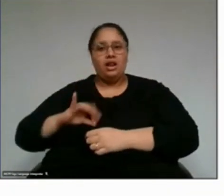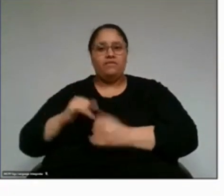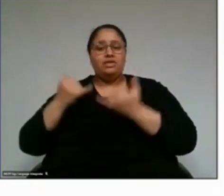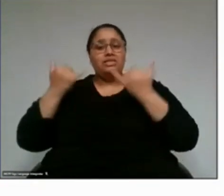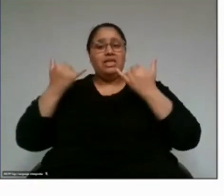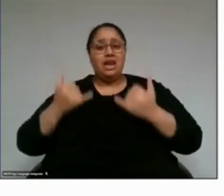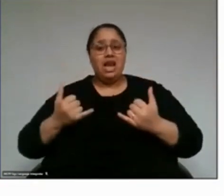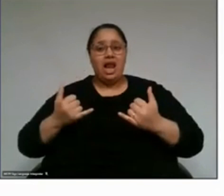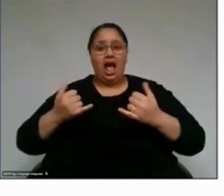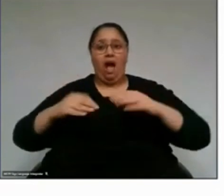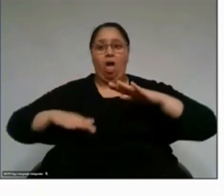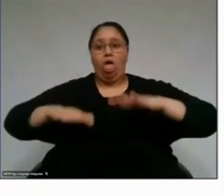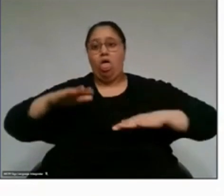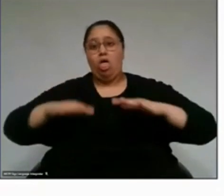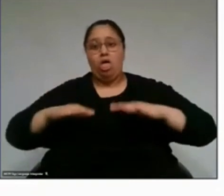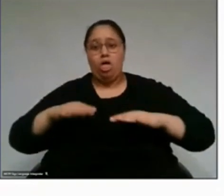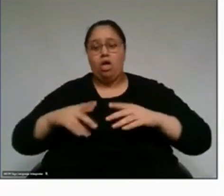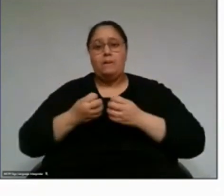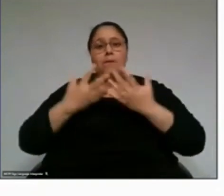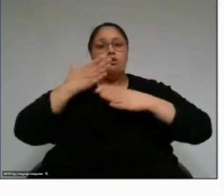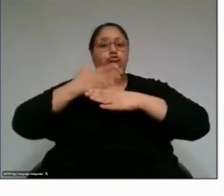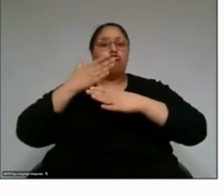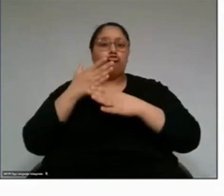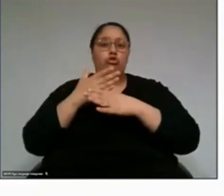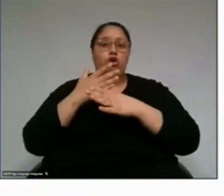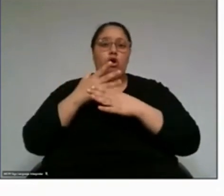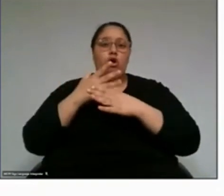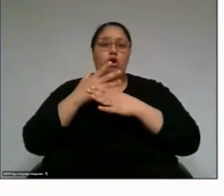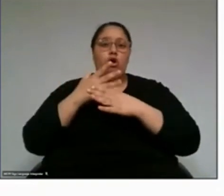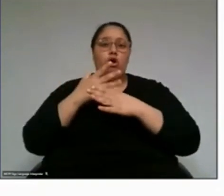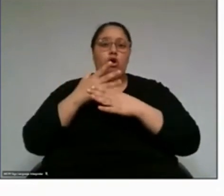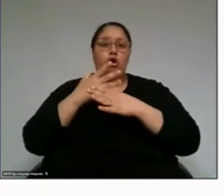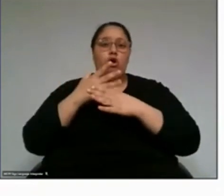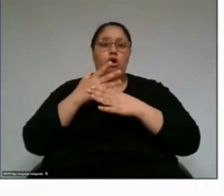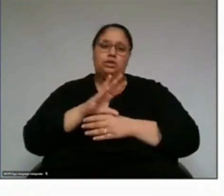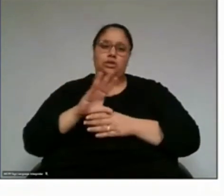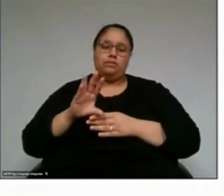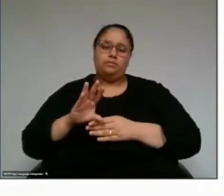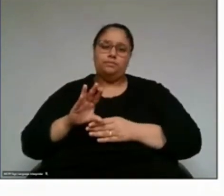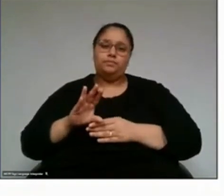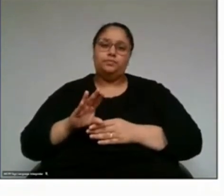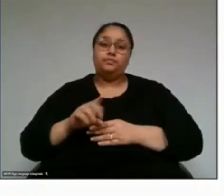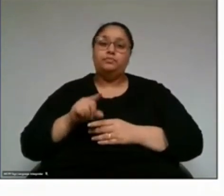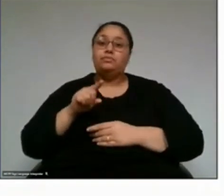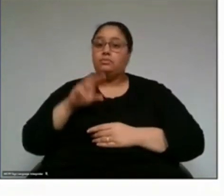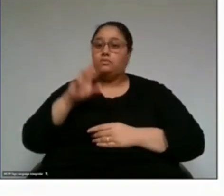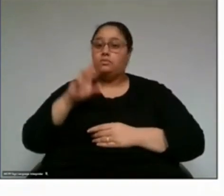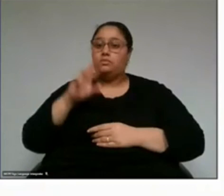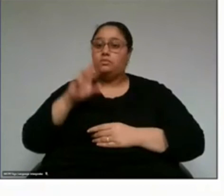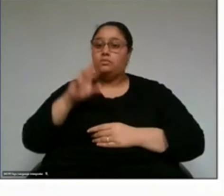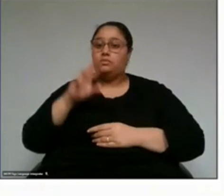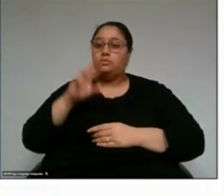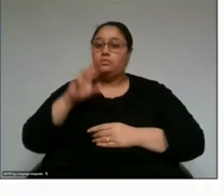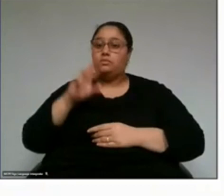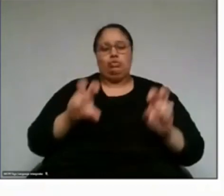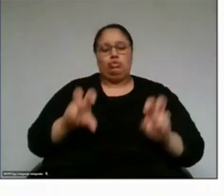teetering on the brink and thousands of jobs on the line in the Western Cape. That is the real issue. That is what